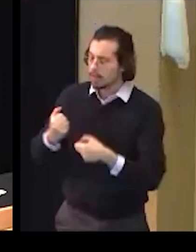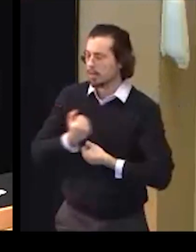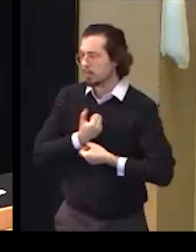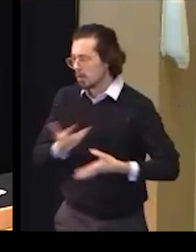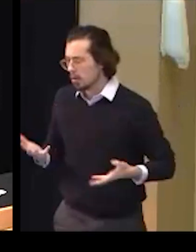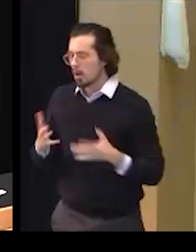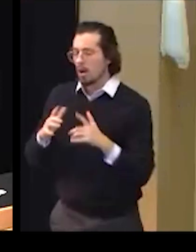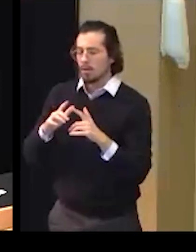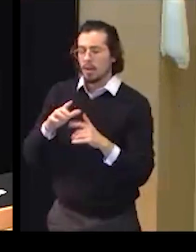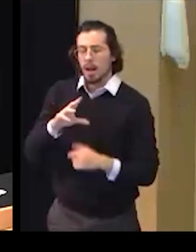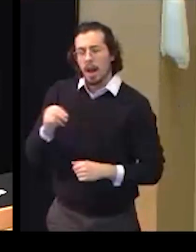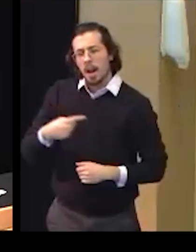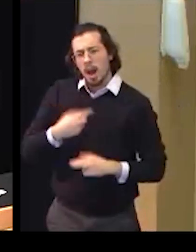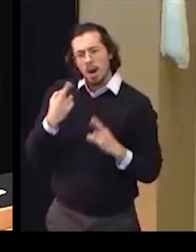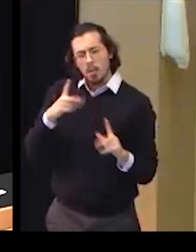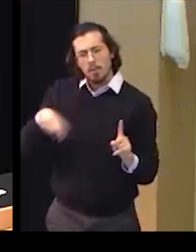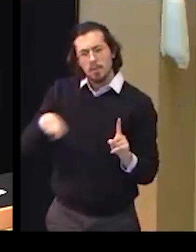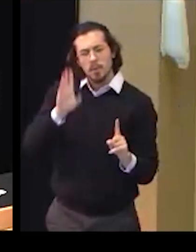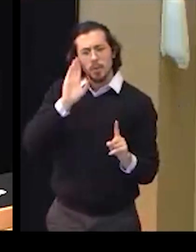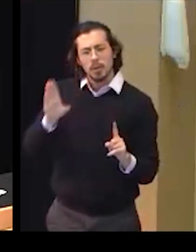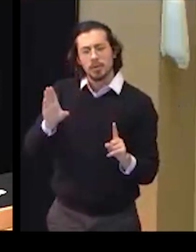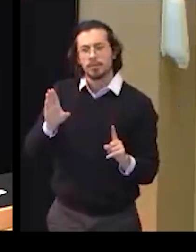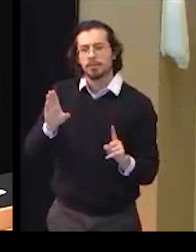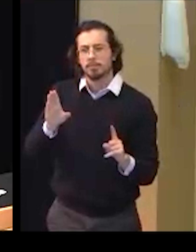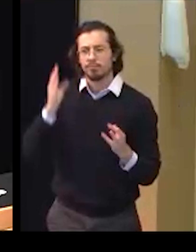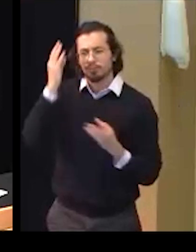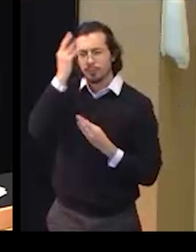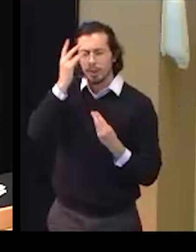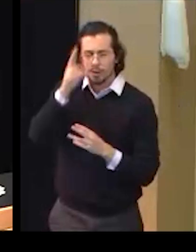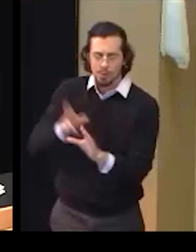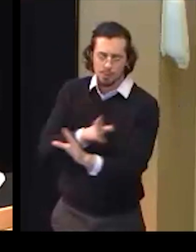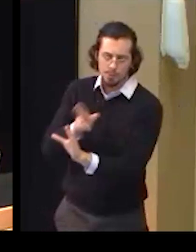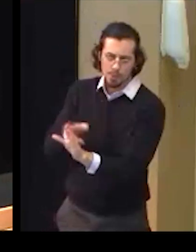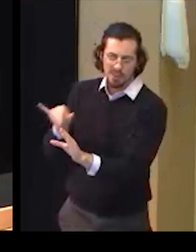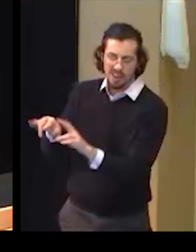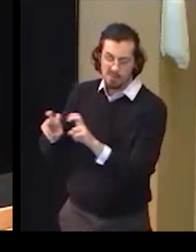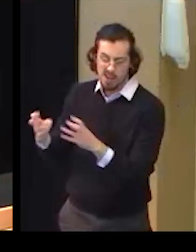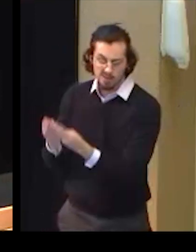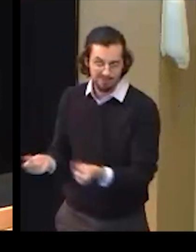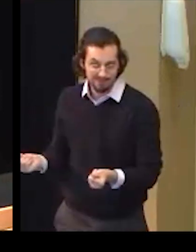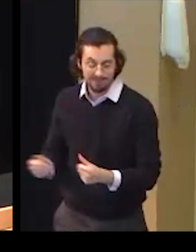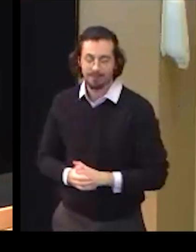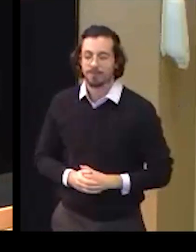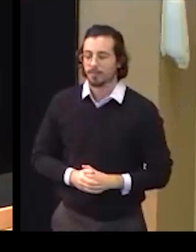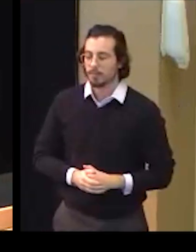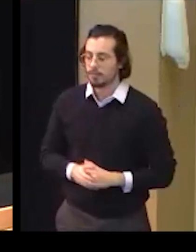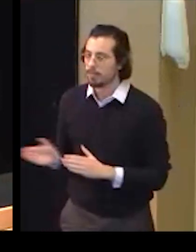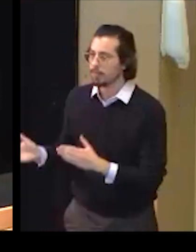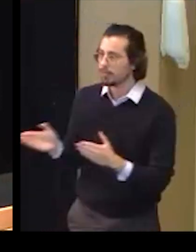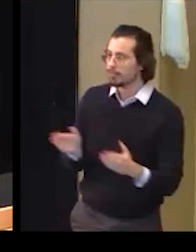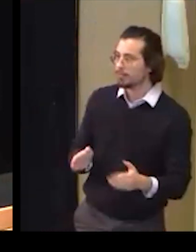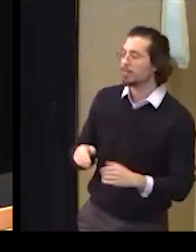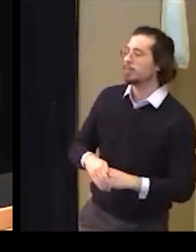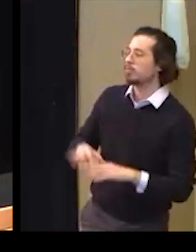And I hope that you will, again, consider becoming involved in the solution. Thank you, Ms.